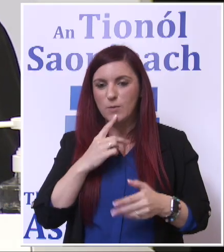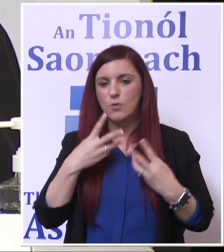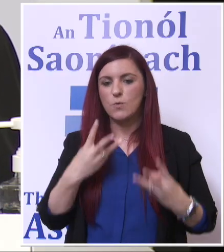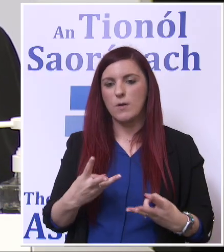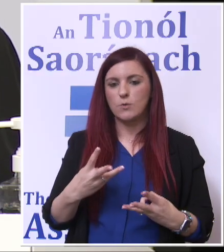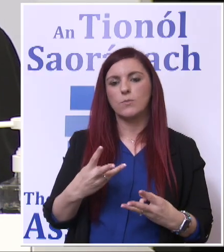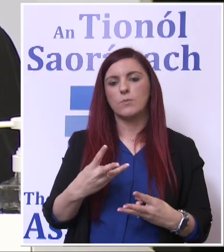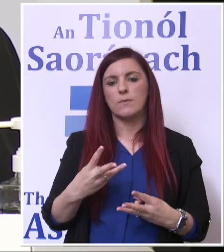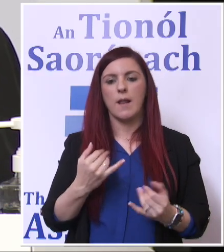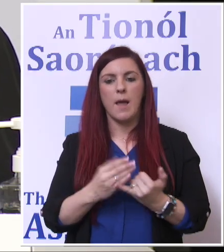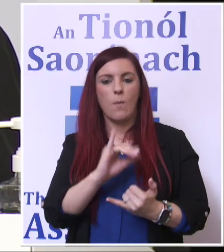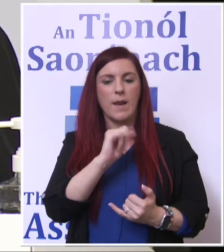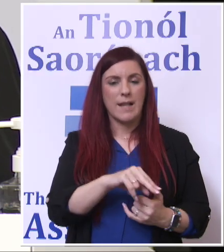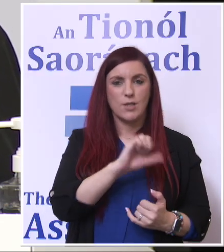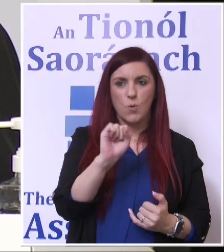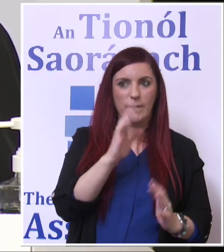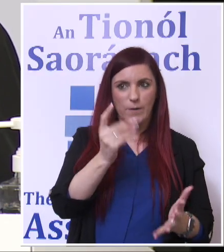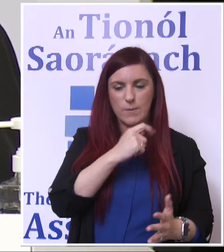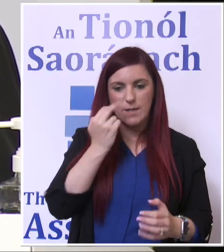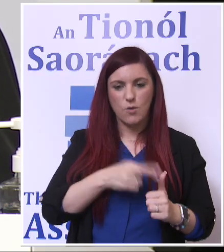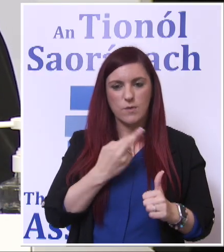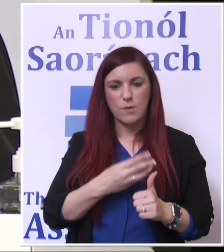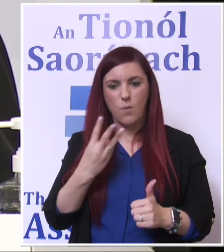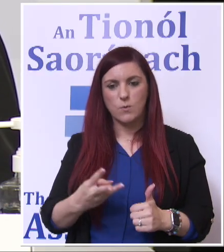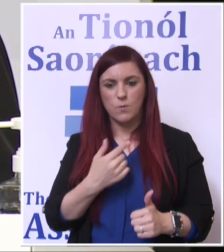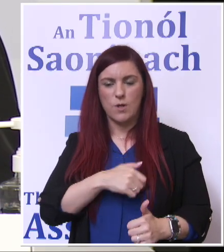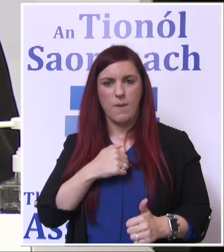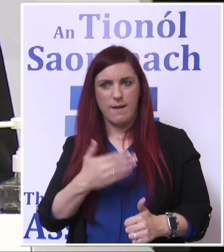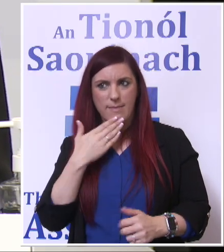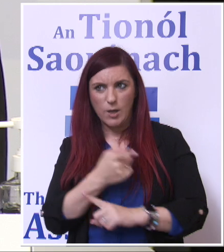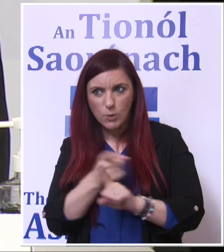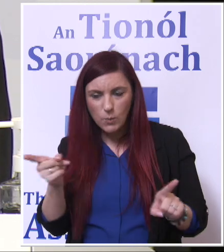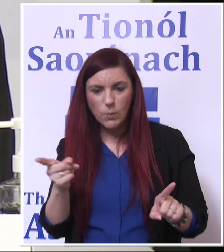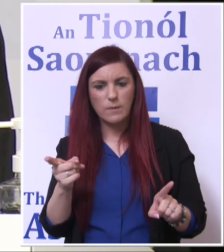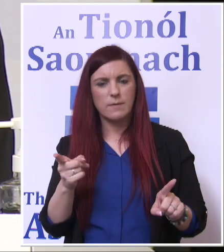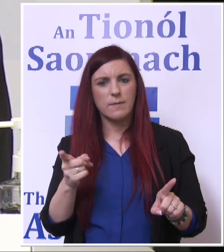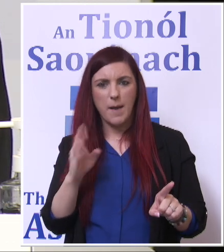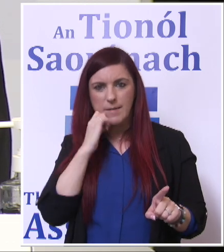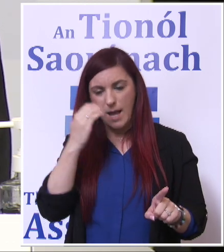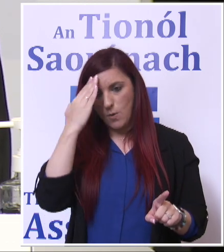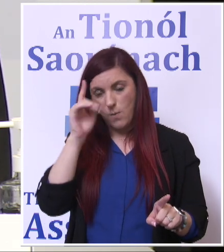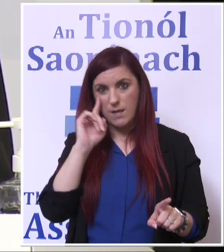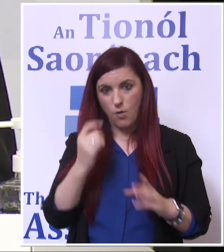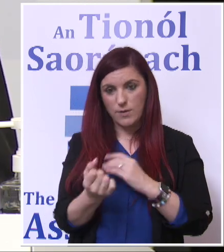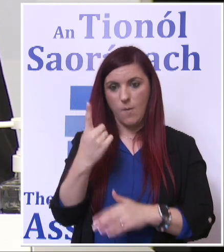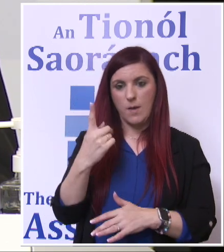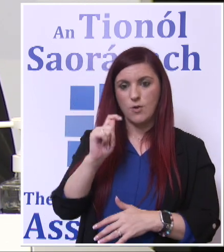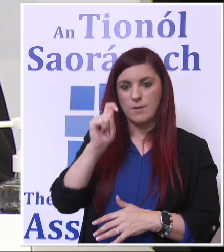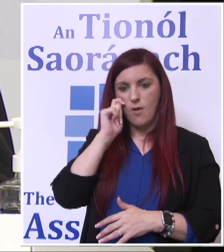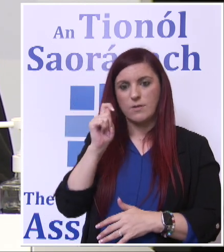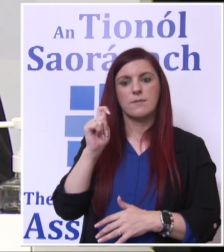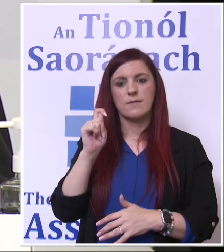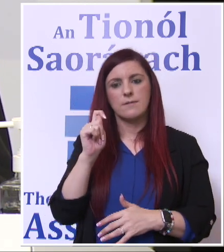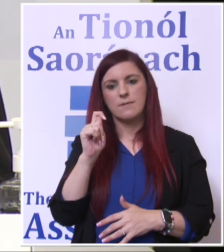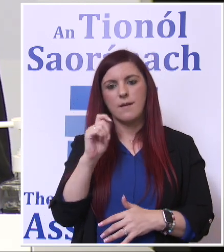to, as Alison and Seána have already said, I want to genuinely thank you, because I know when I saw this come up, I just thought I do not have